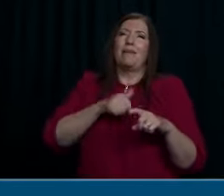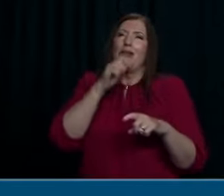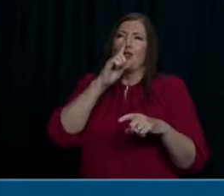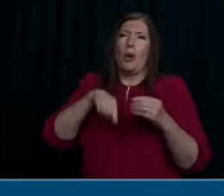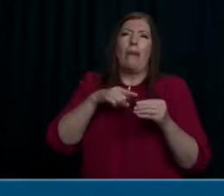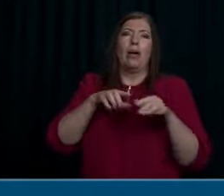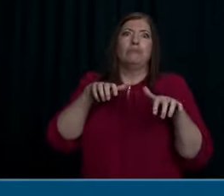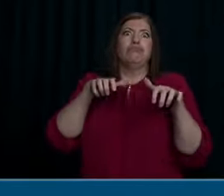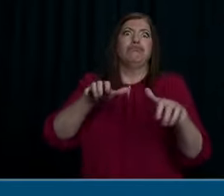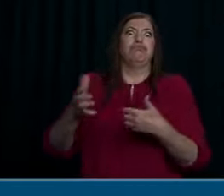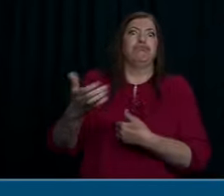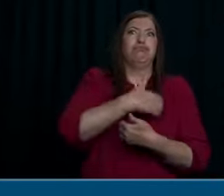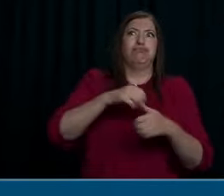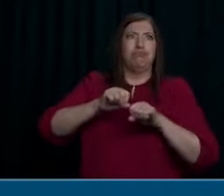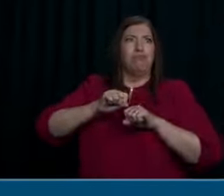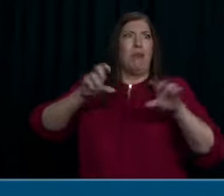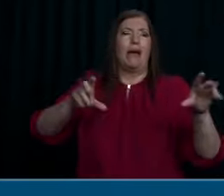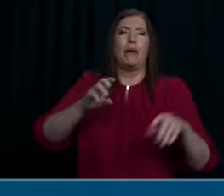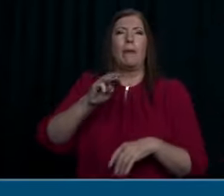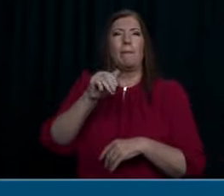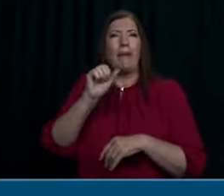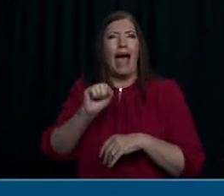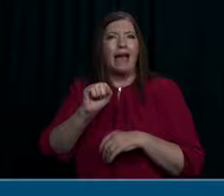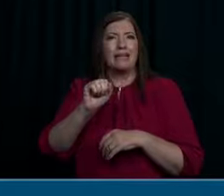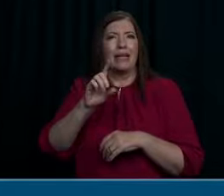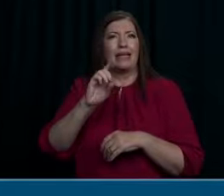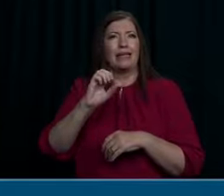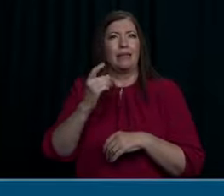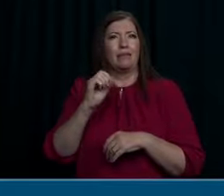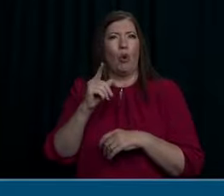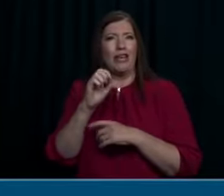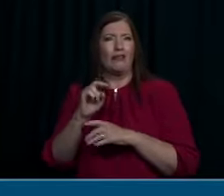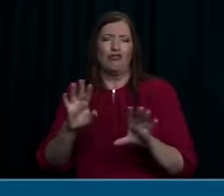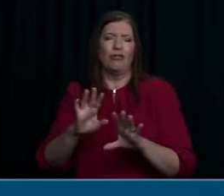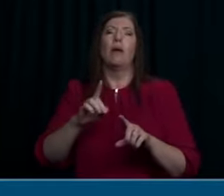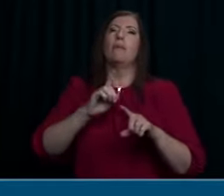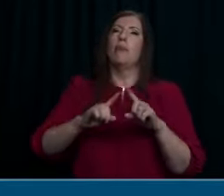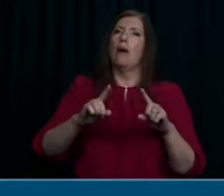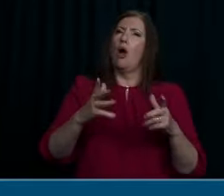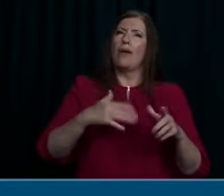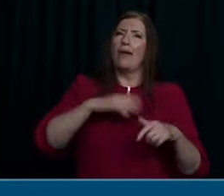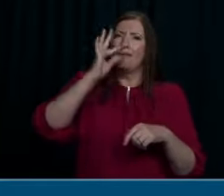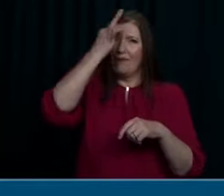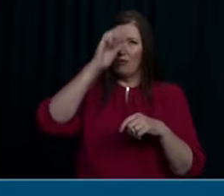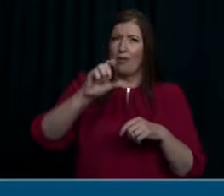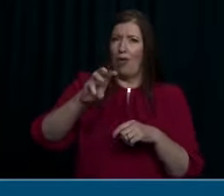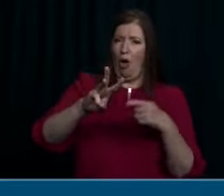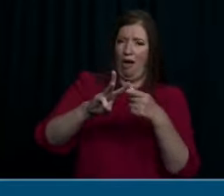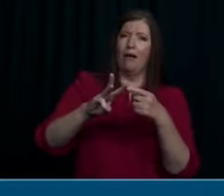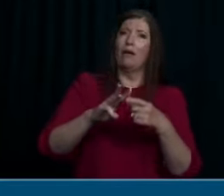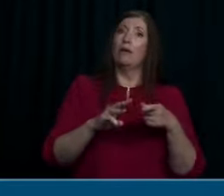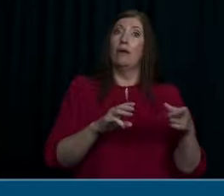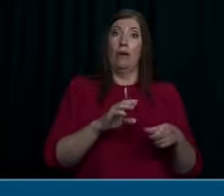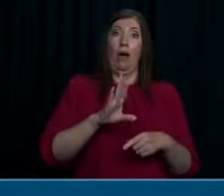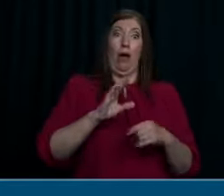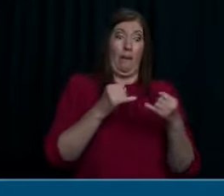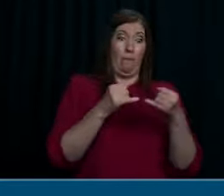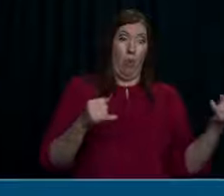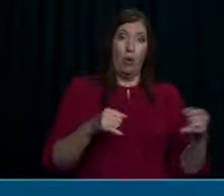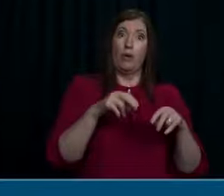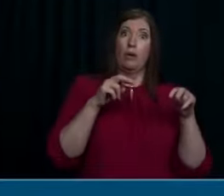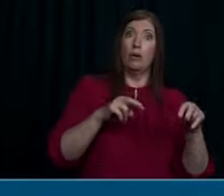deportation. I would hope it doesn't get to that. Again, this should have never happened. You have established federal law. Untie the hands of the Border Patrol. Allow them